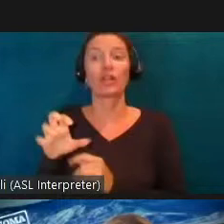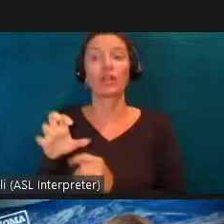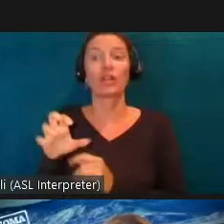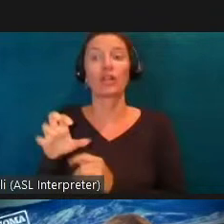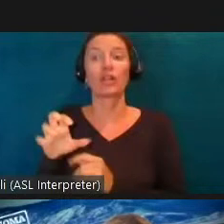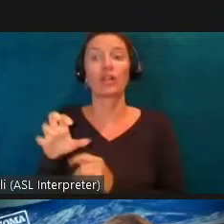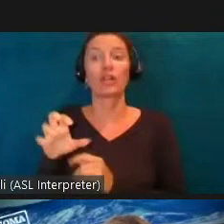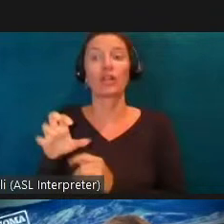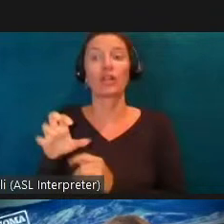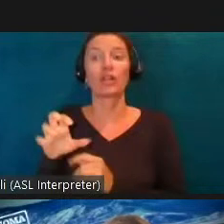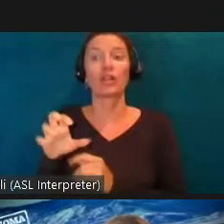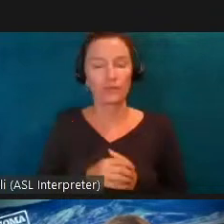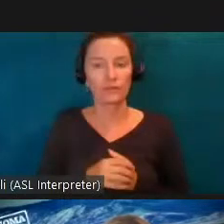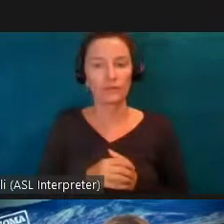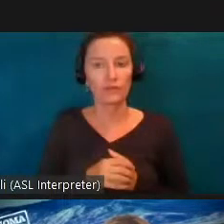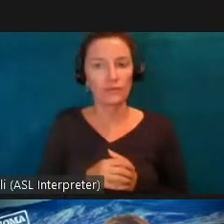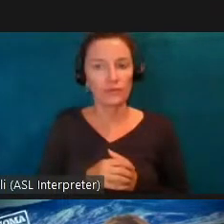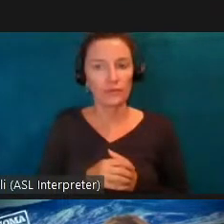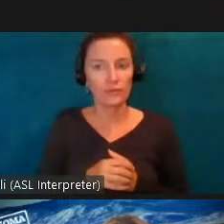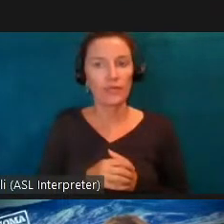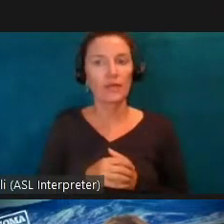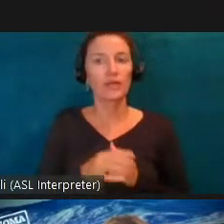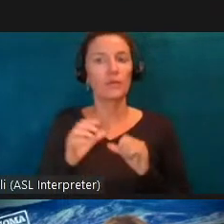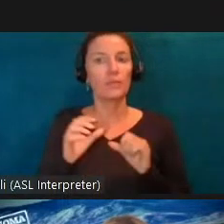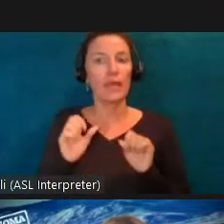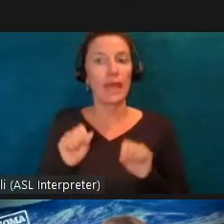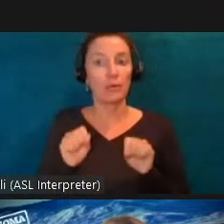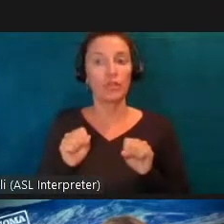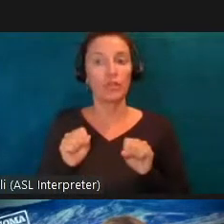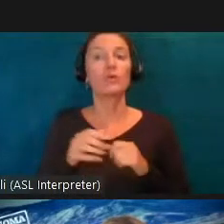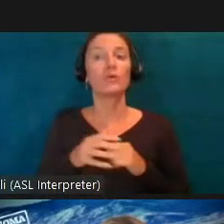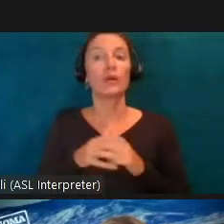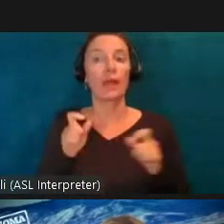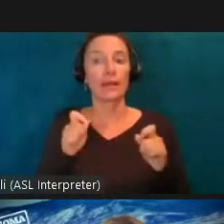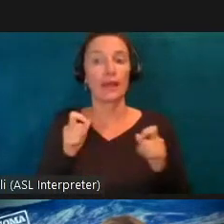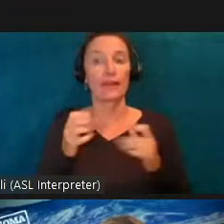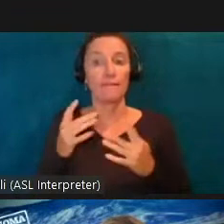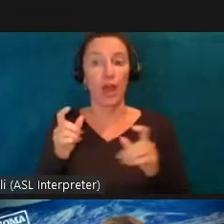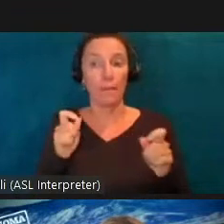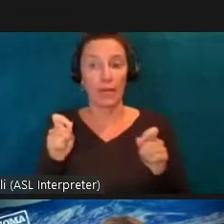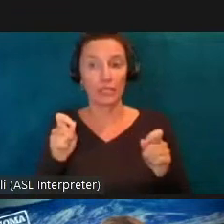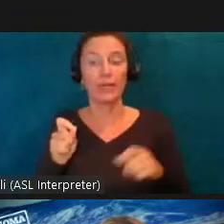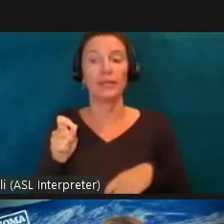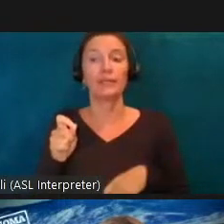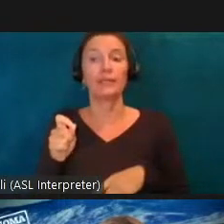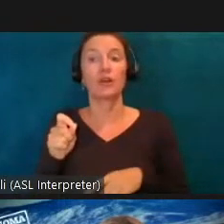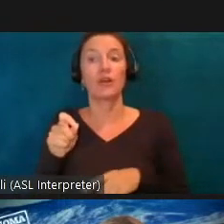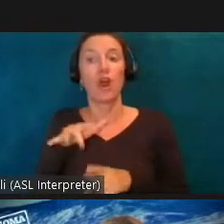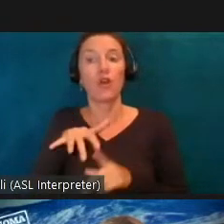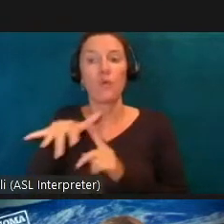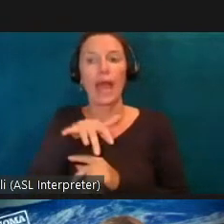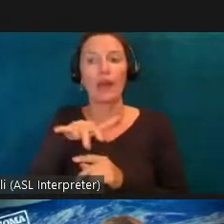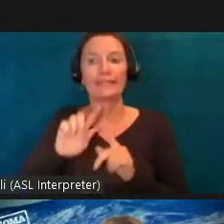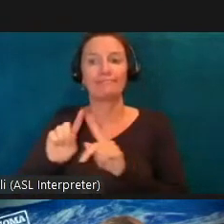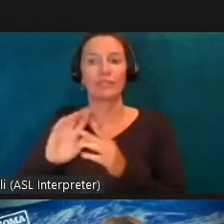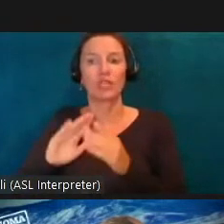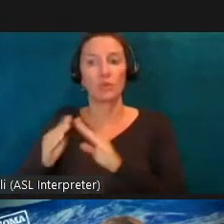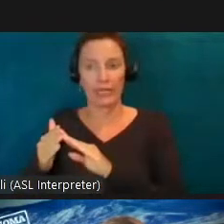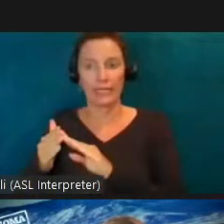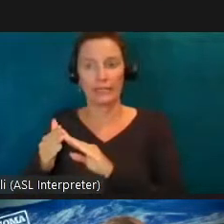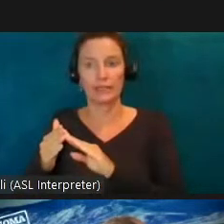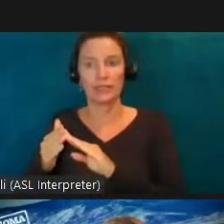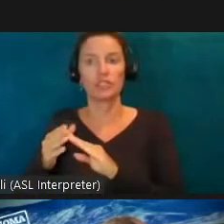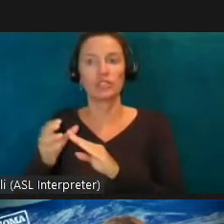fire departments can also apply to be able to conduct fire management and vegetation management around their communities to be able to